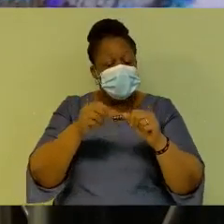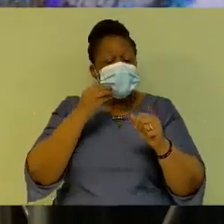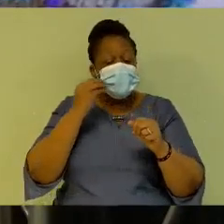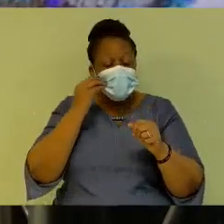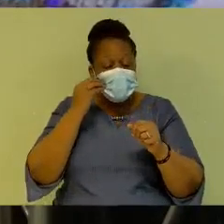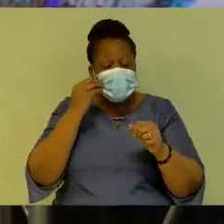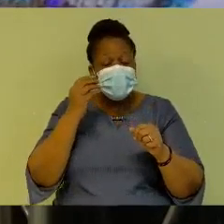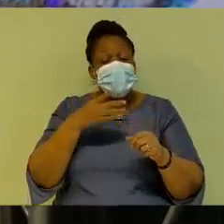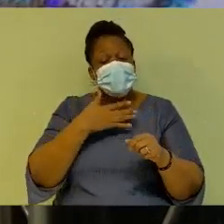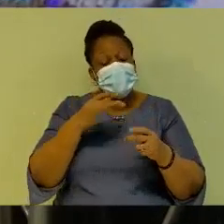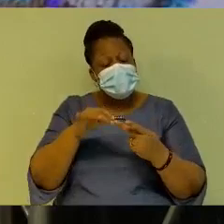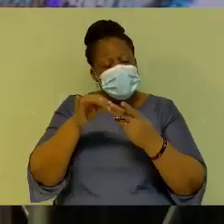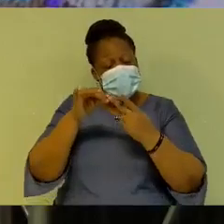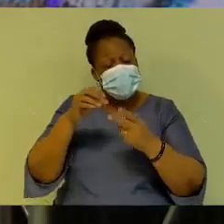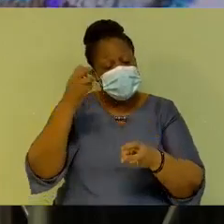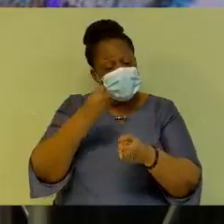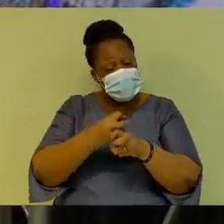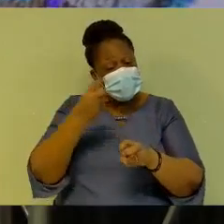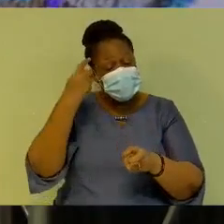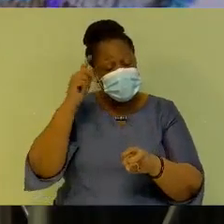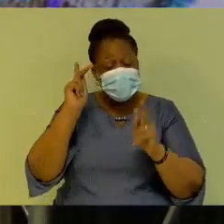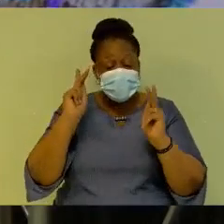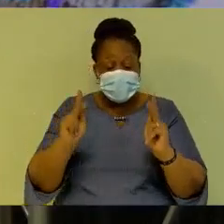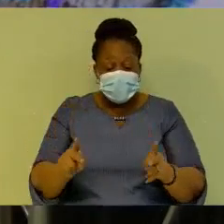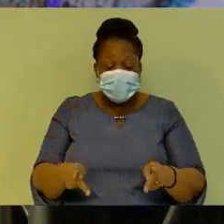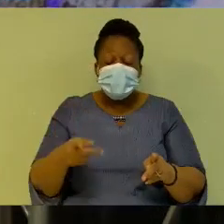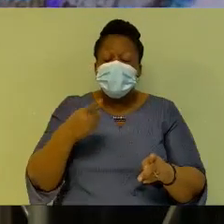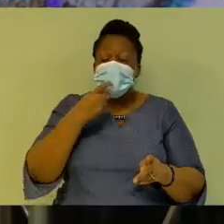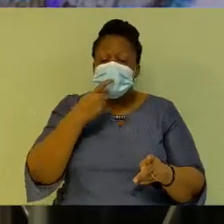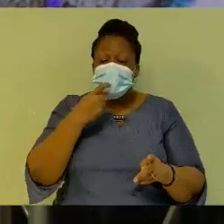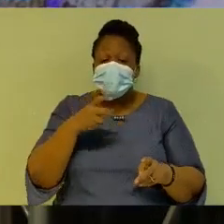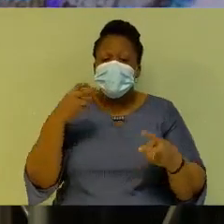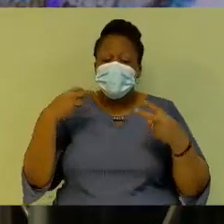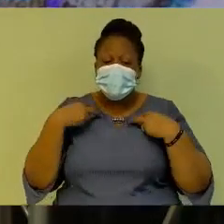difficult relationships and who usually do not spend a lot of time together.